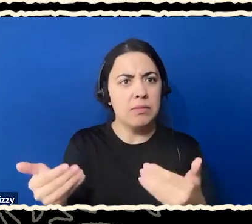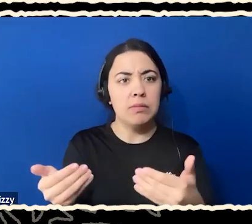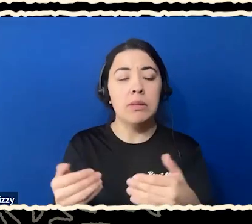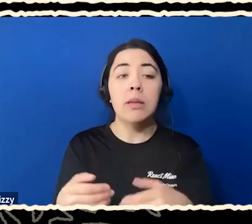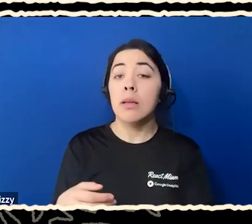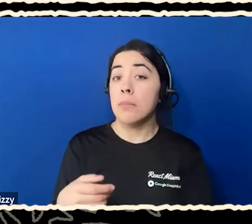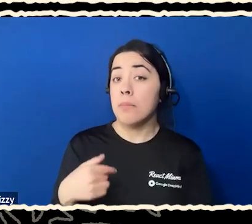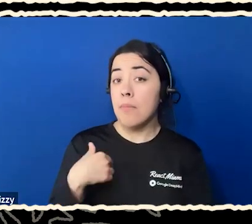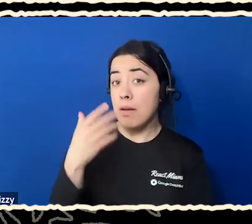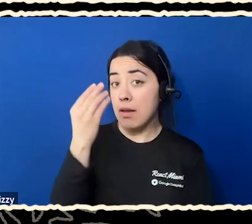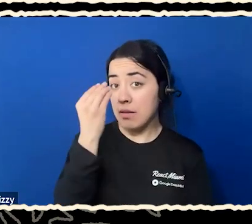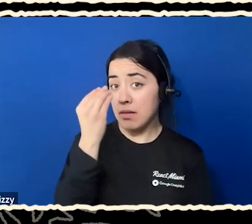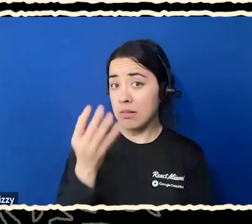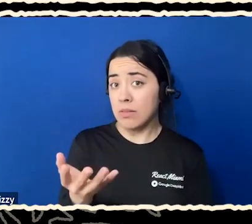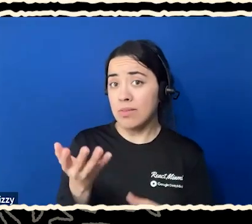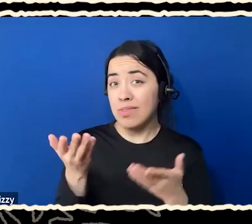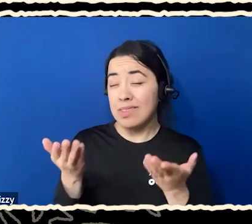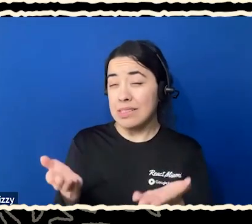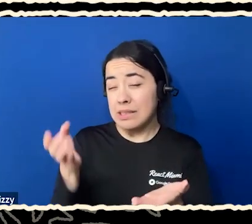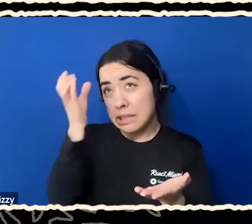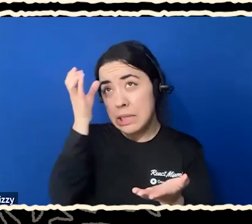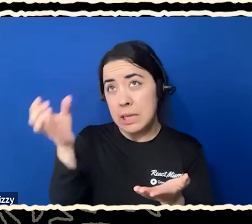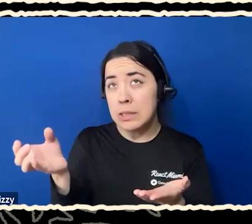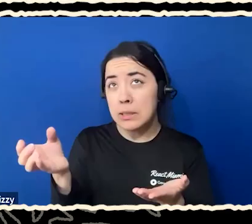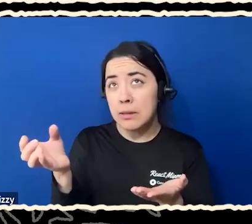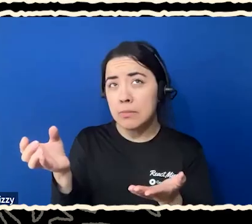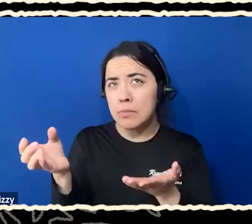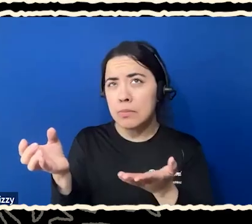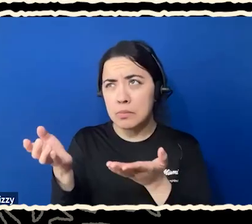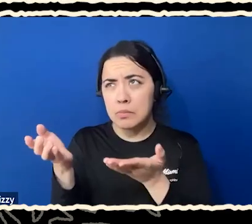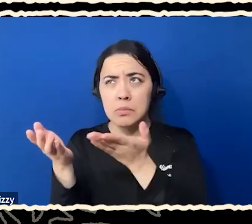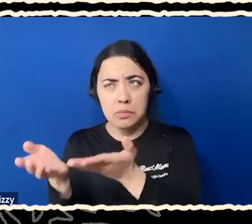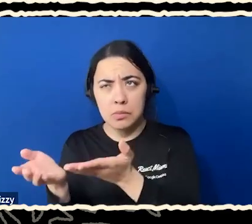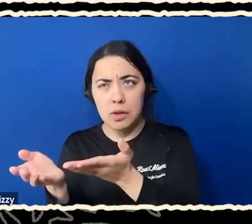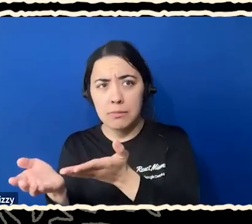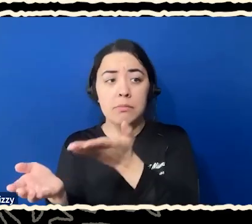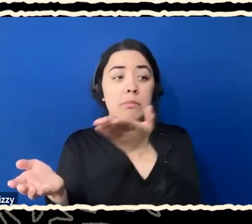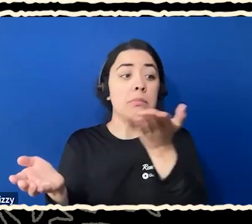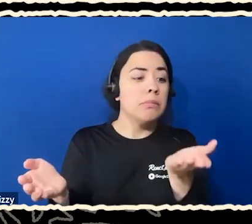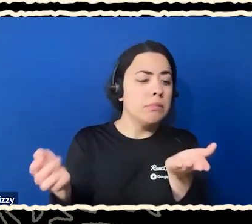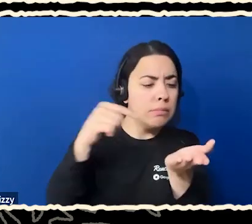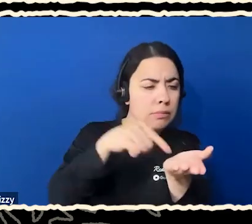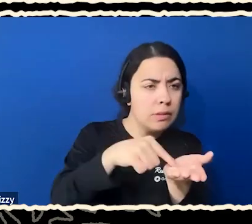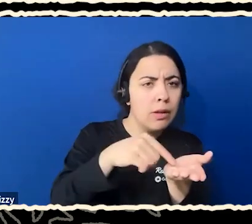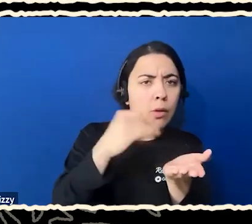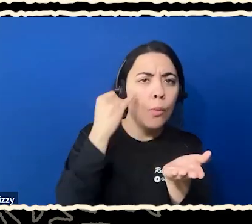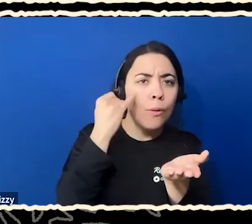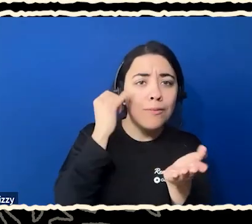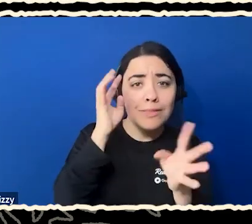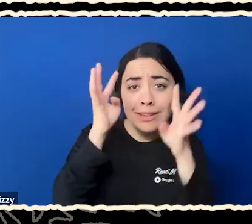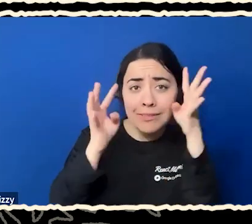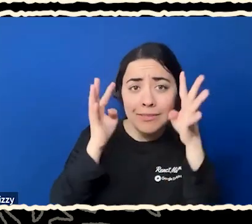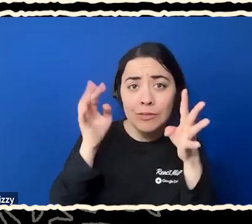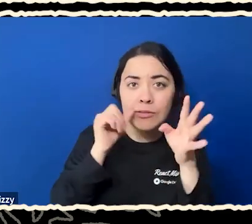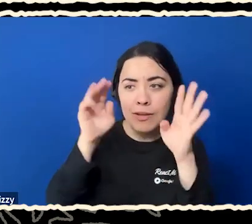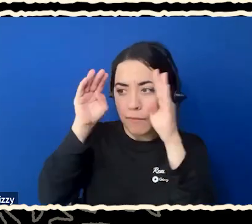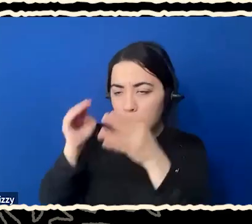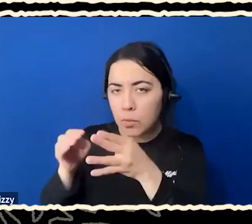And I want to put to you this idea of what about if innovation is not about what's newest,